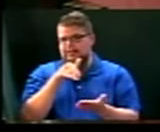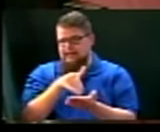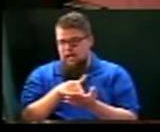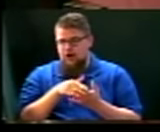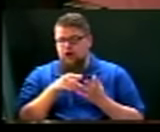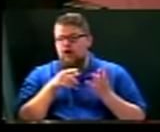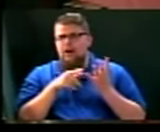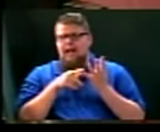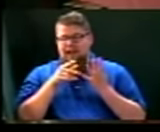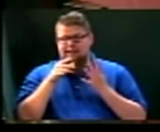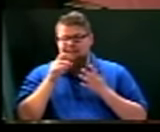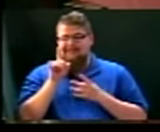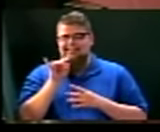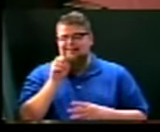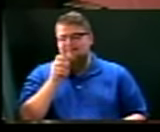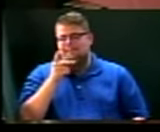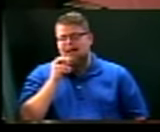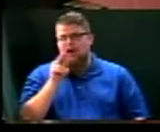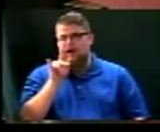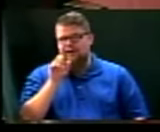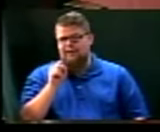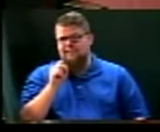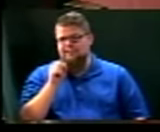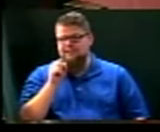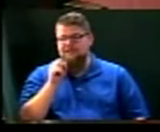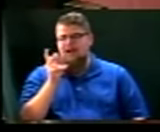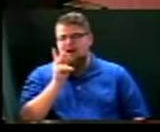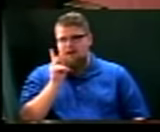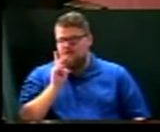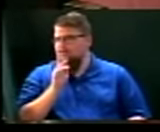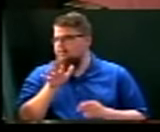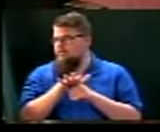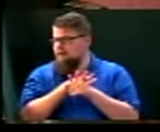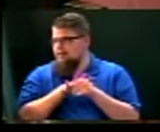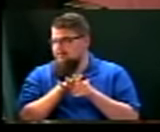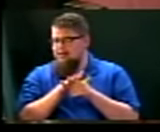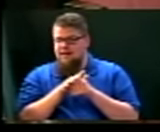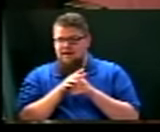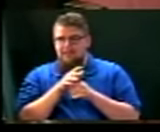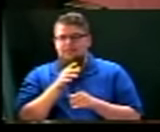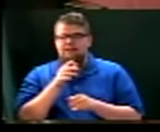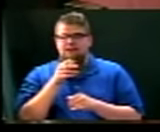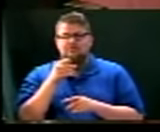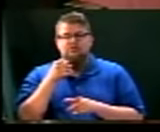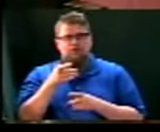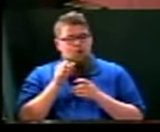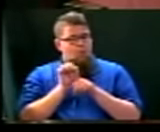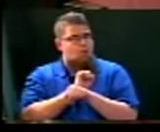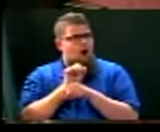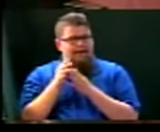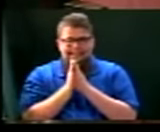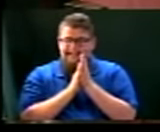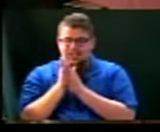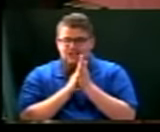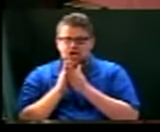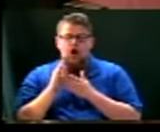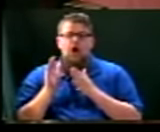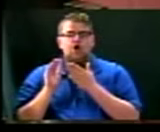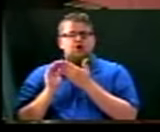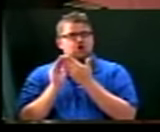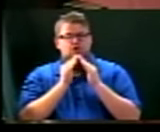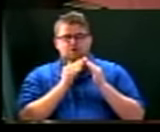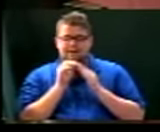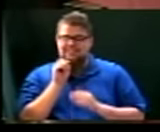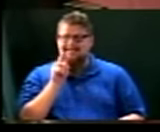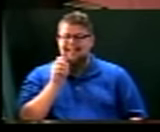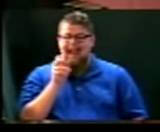Disparities in Educational Outcomes Task Force. As her district's representative, she worked diligently with community stakeholders and